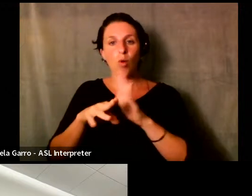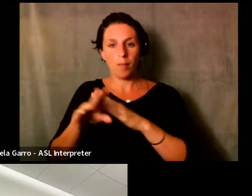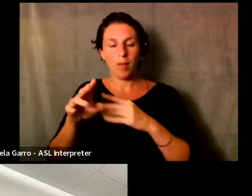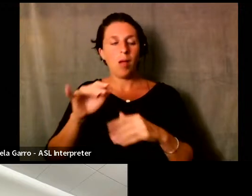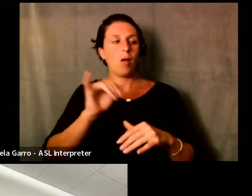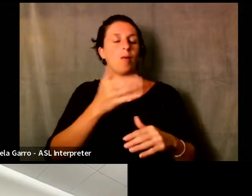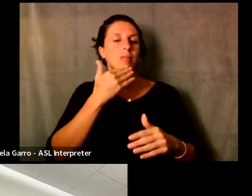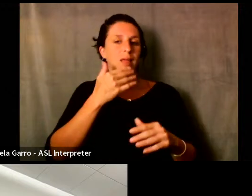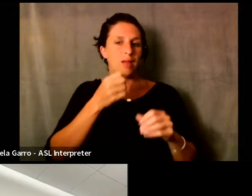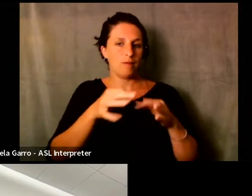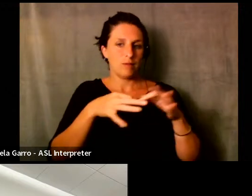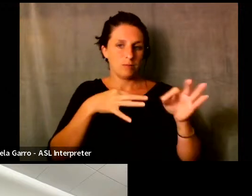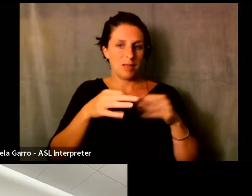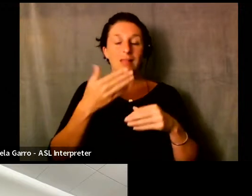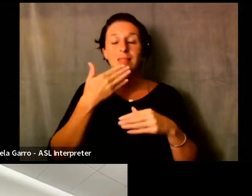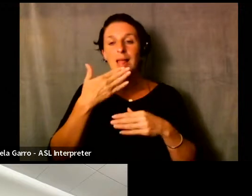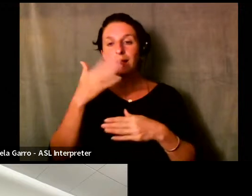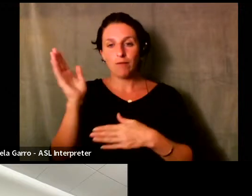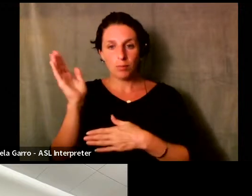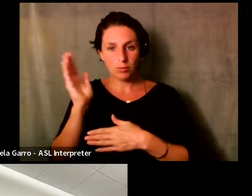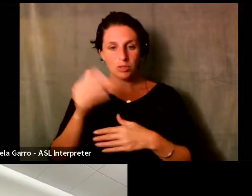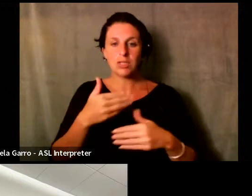explanation. And great presentation. Thank you.